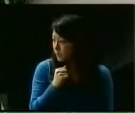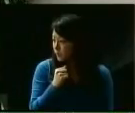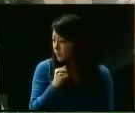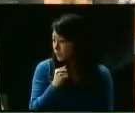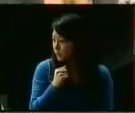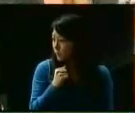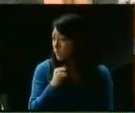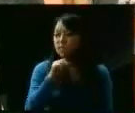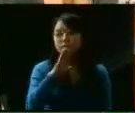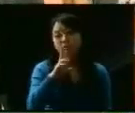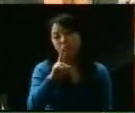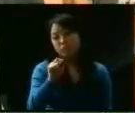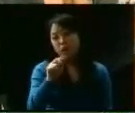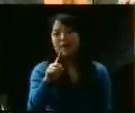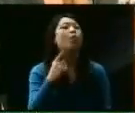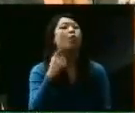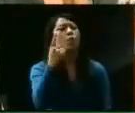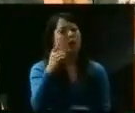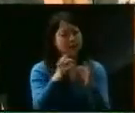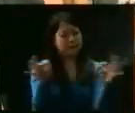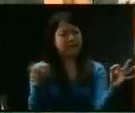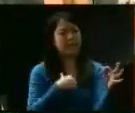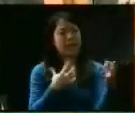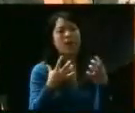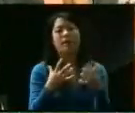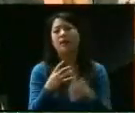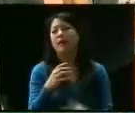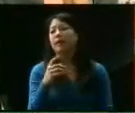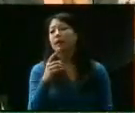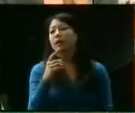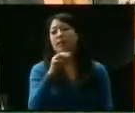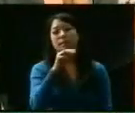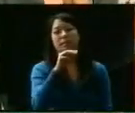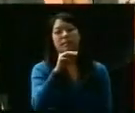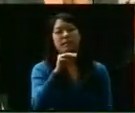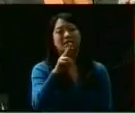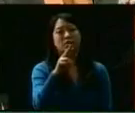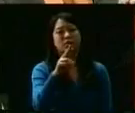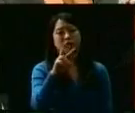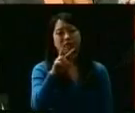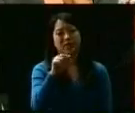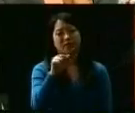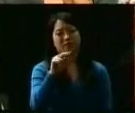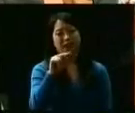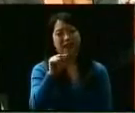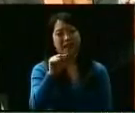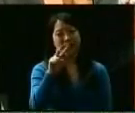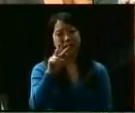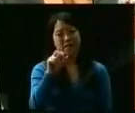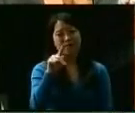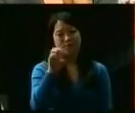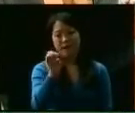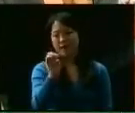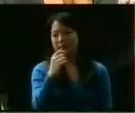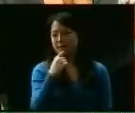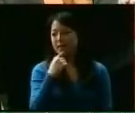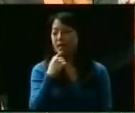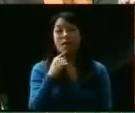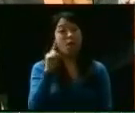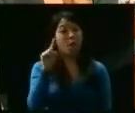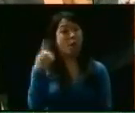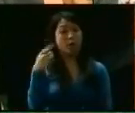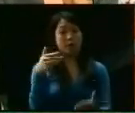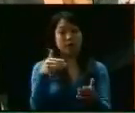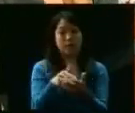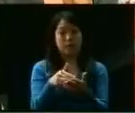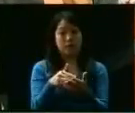Brad. I'd like to rebut one statement that Mr. Van de Veek made. only thing I have sued Knox County for is